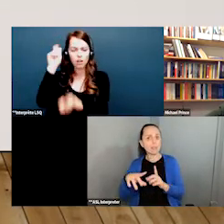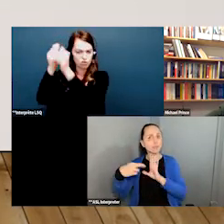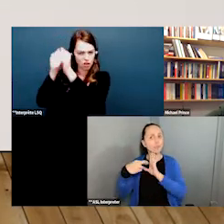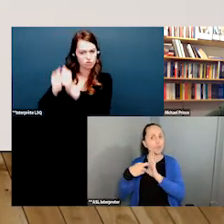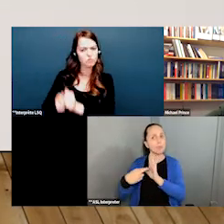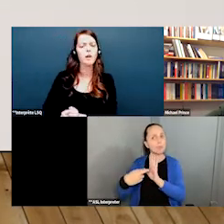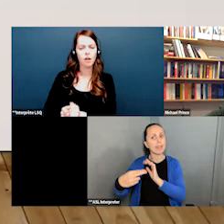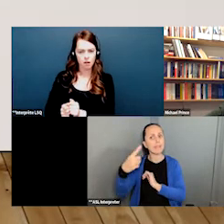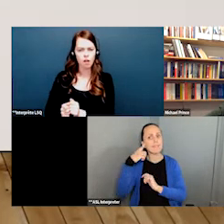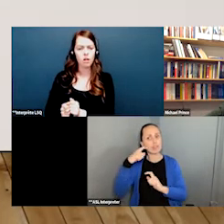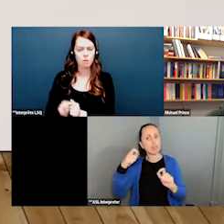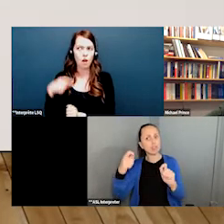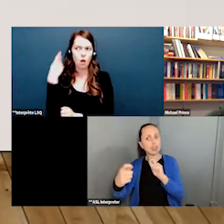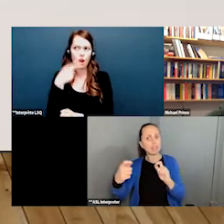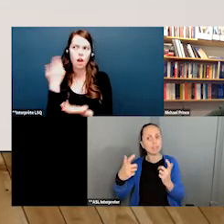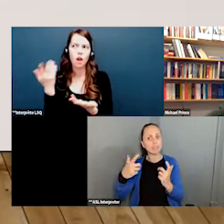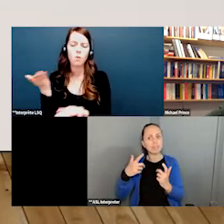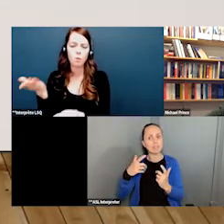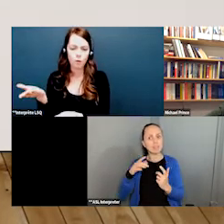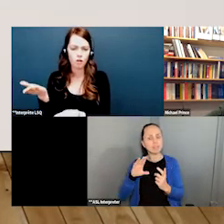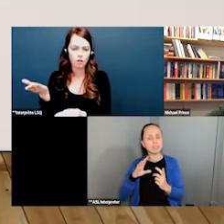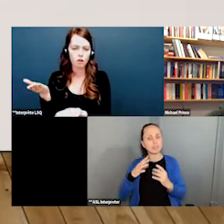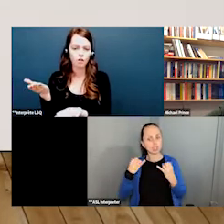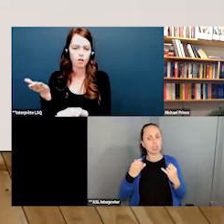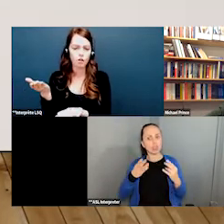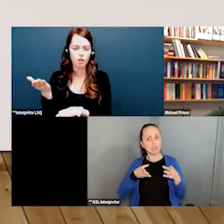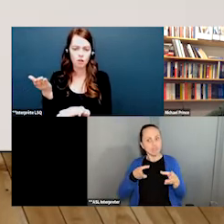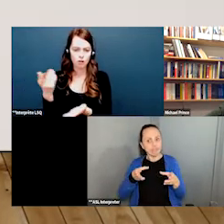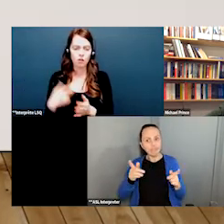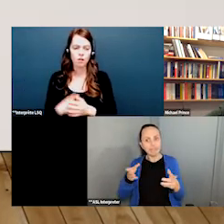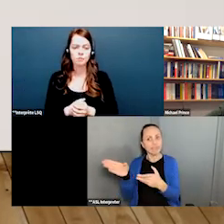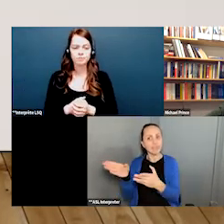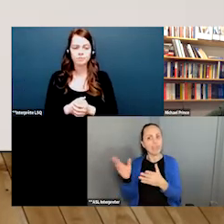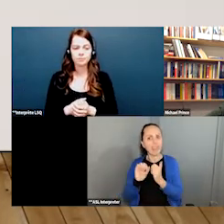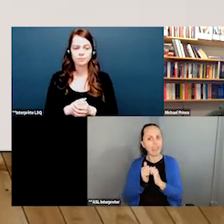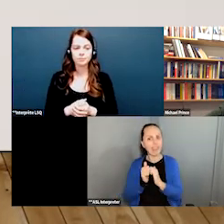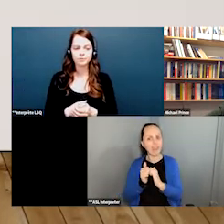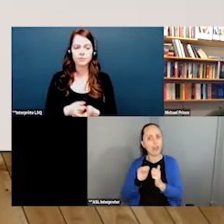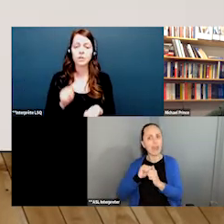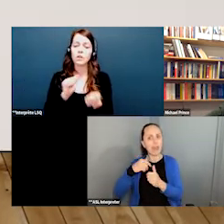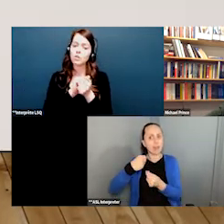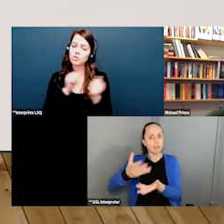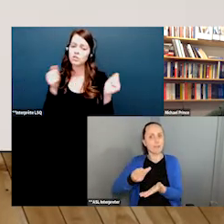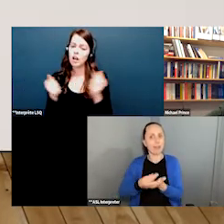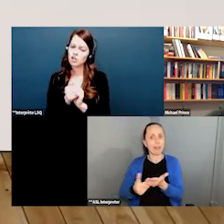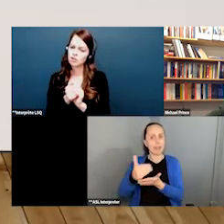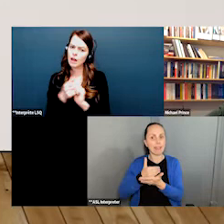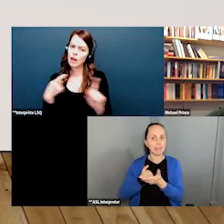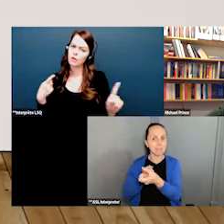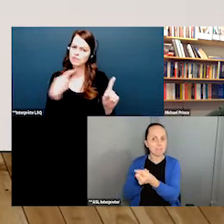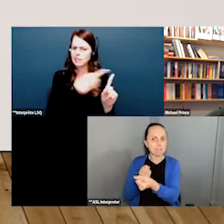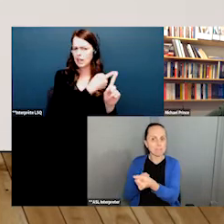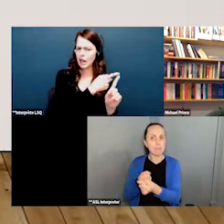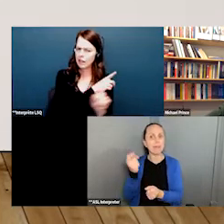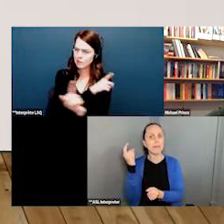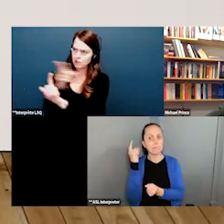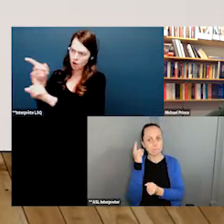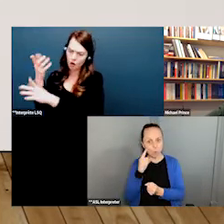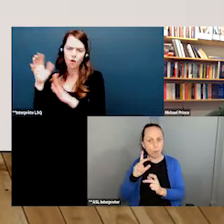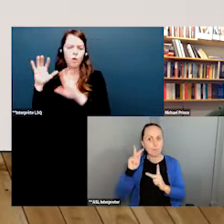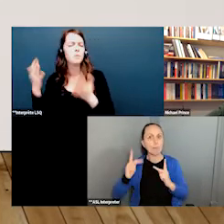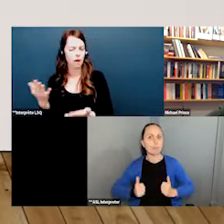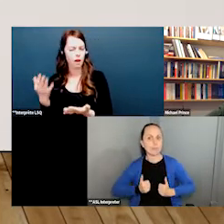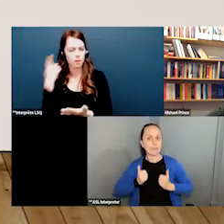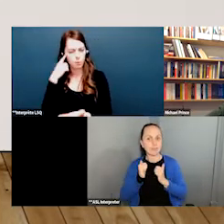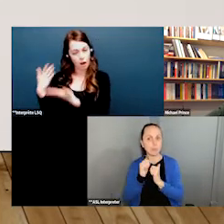terms of a shift or a change in direction in how we provide income assistance or financial support to people